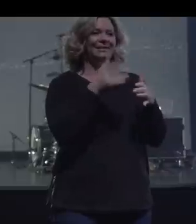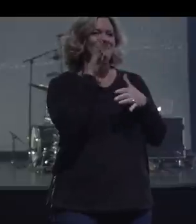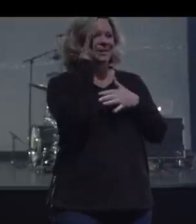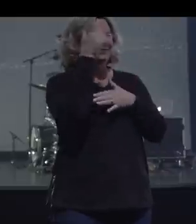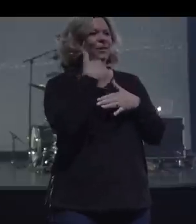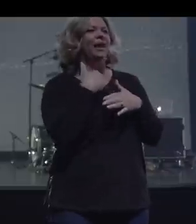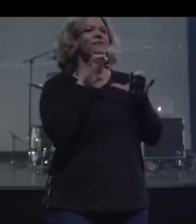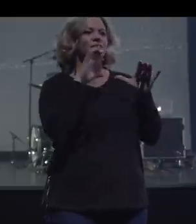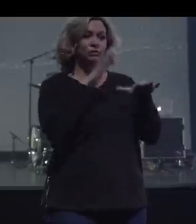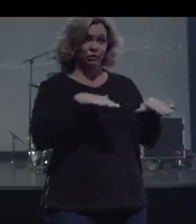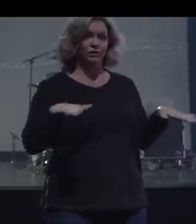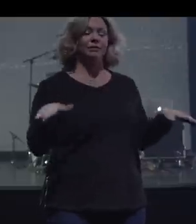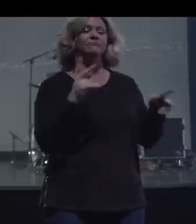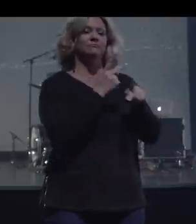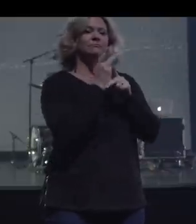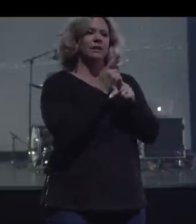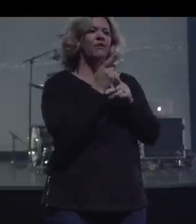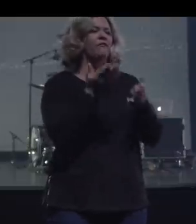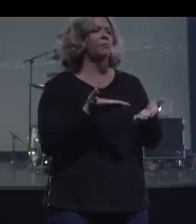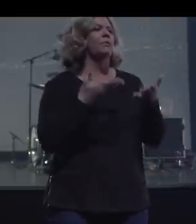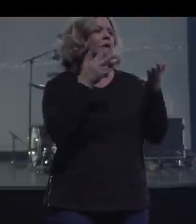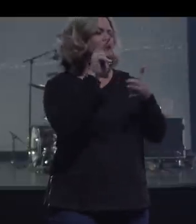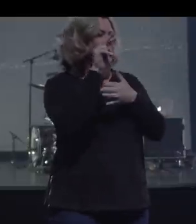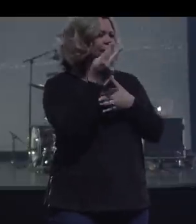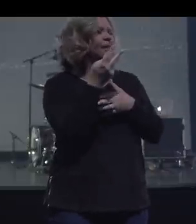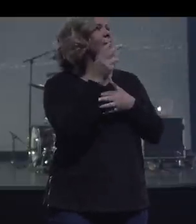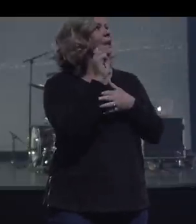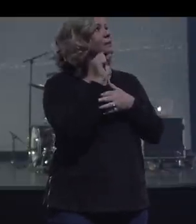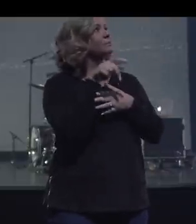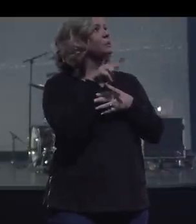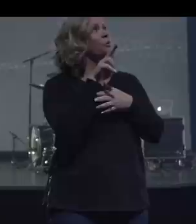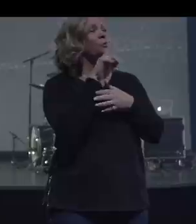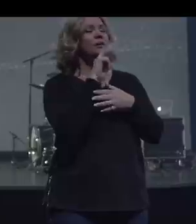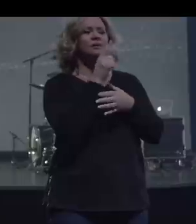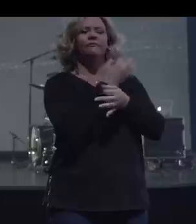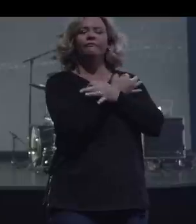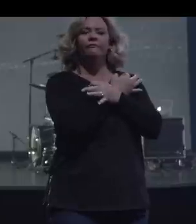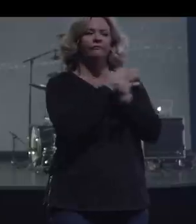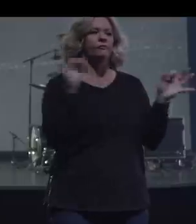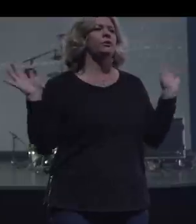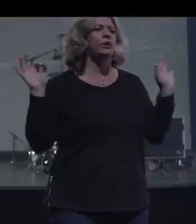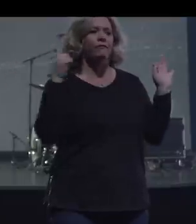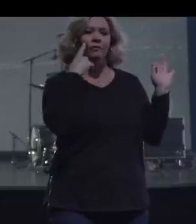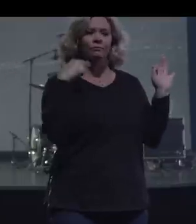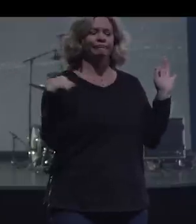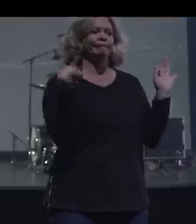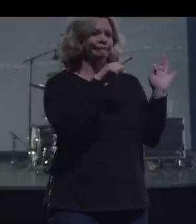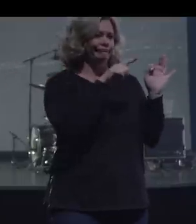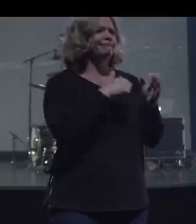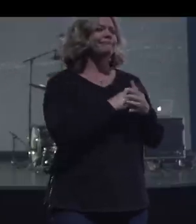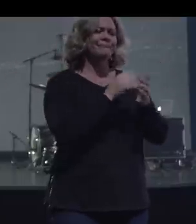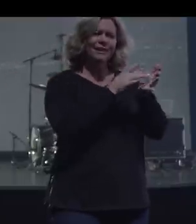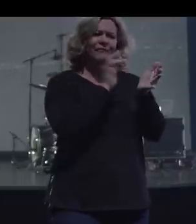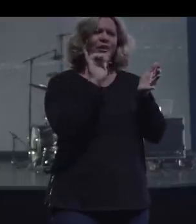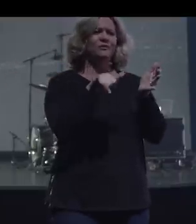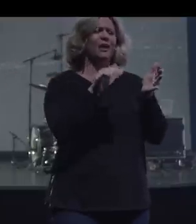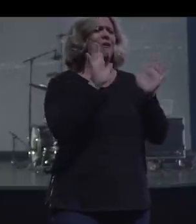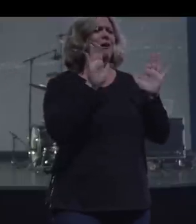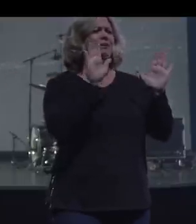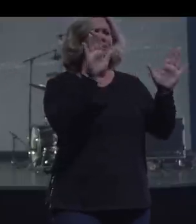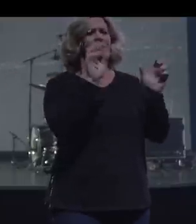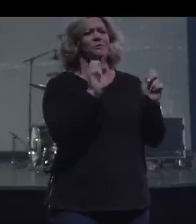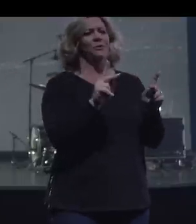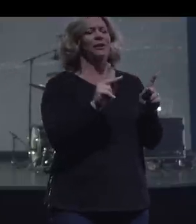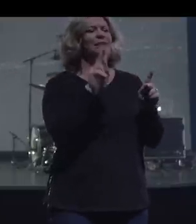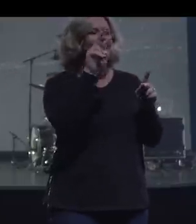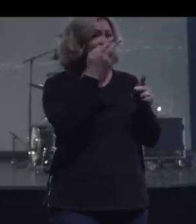childcare available. And secondly, FPU is entirely free for you. Take advantage of that great opportunity. The second